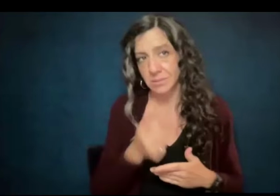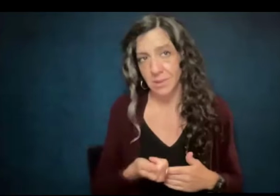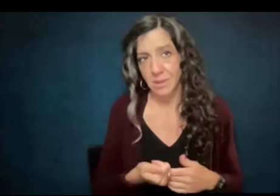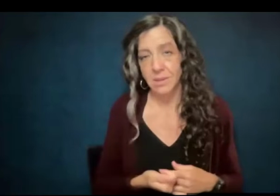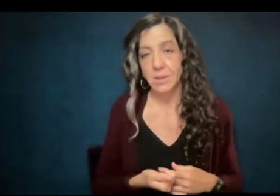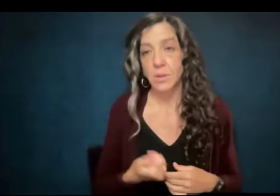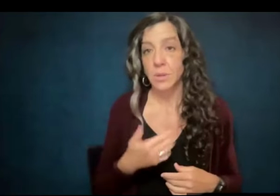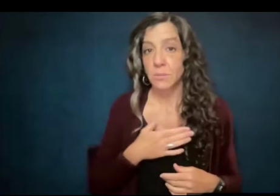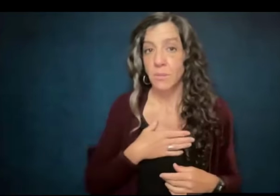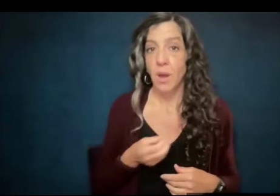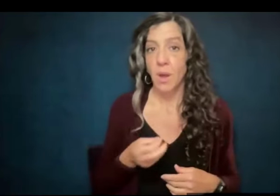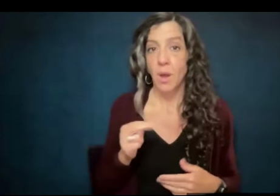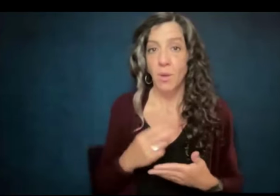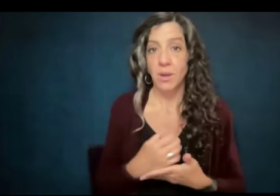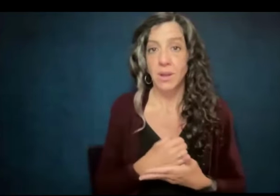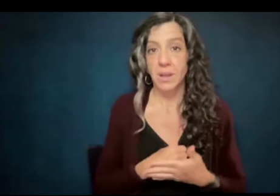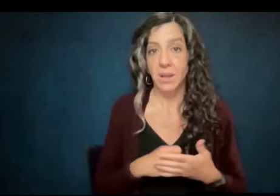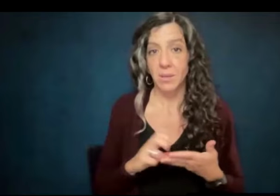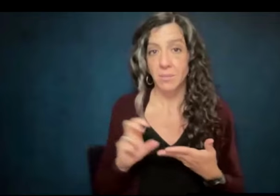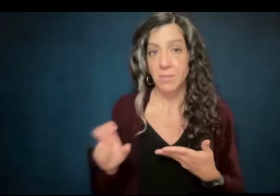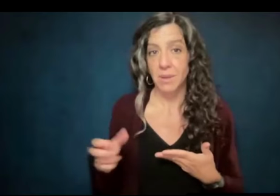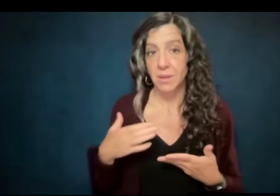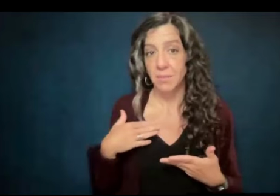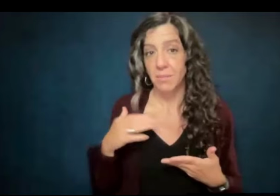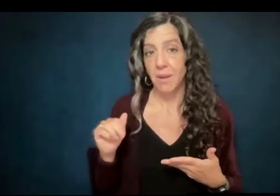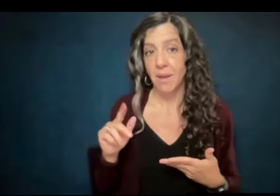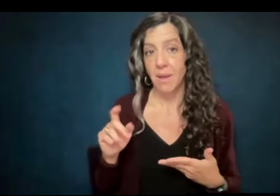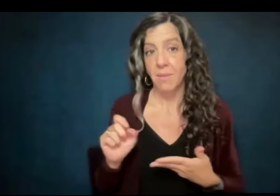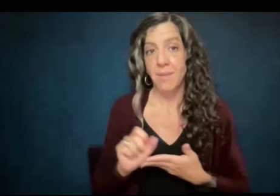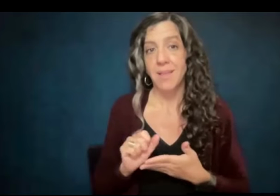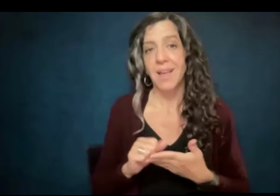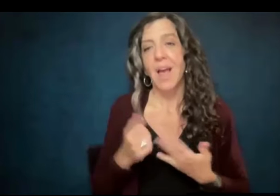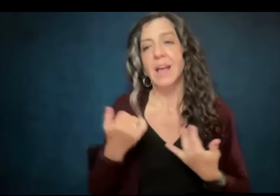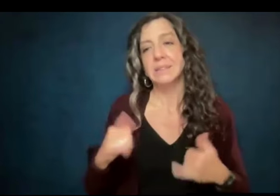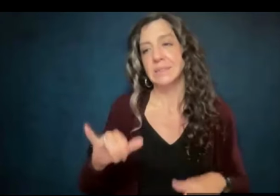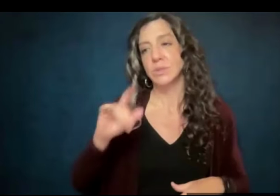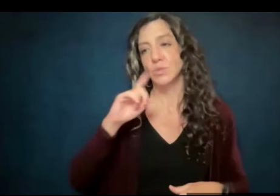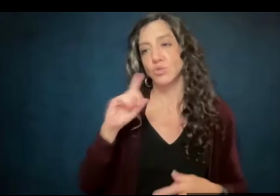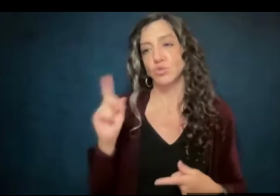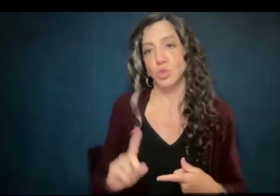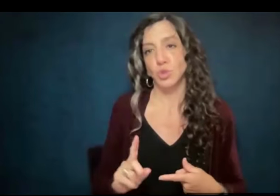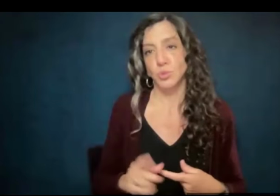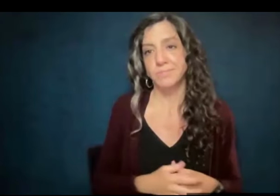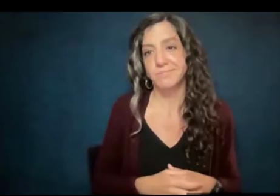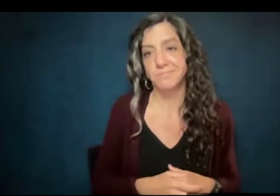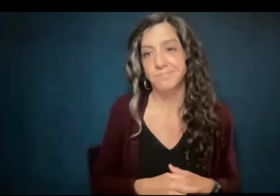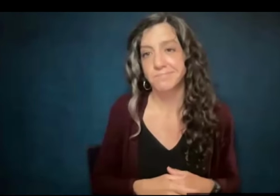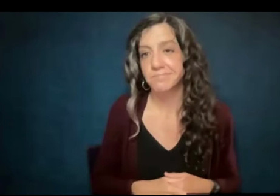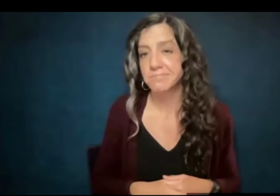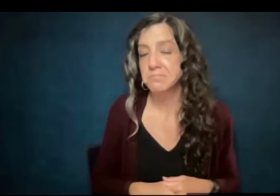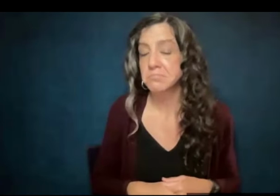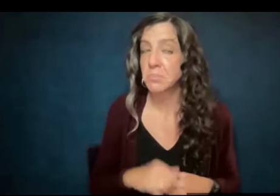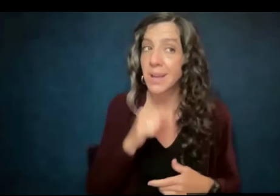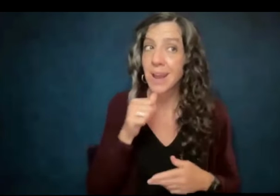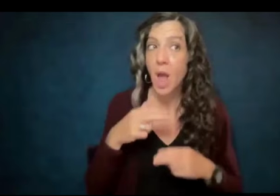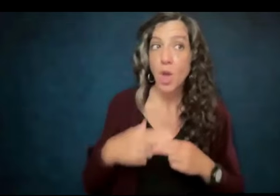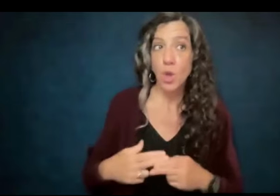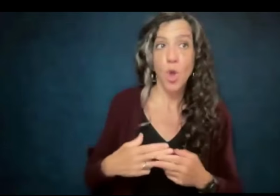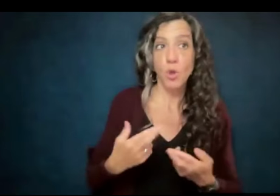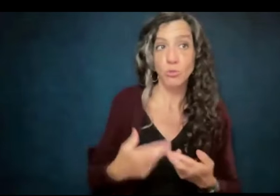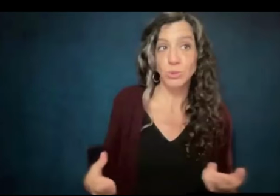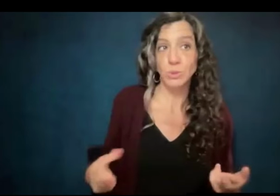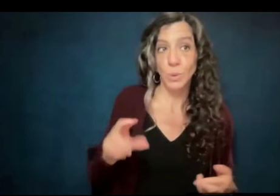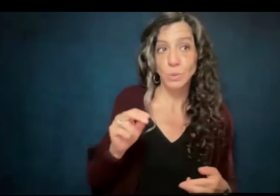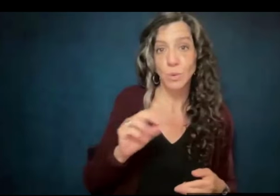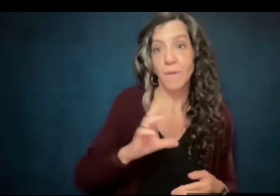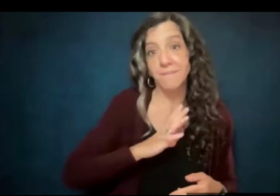into my ABLE account, it's still going to reduce the amount of my SSI payment. Now, it doesn't count as a resource, which is great, but